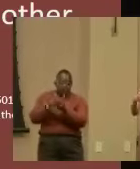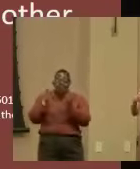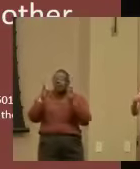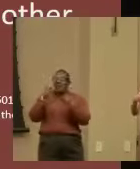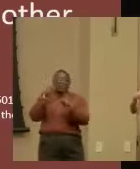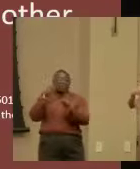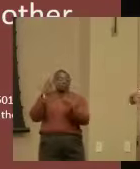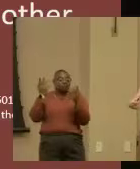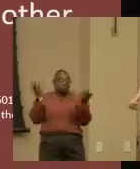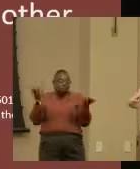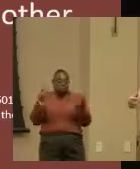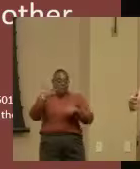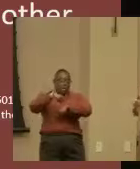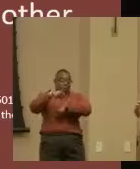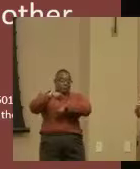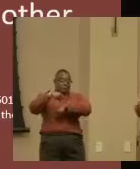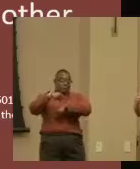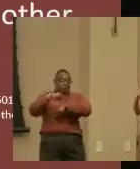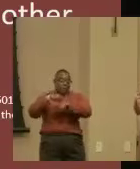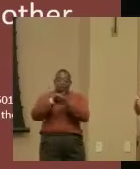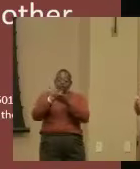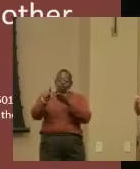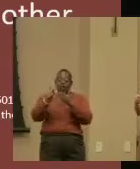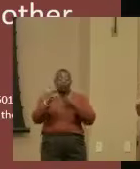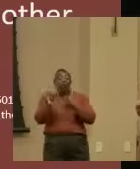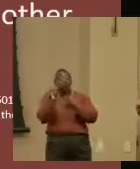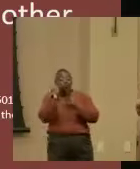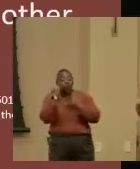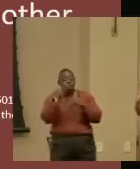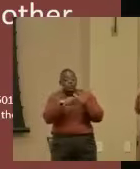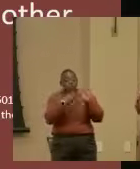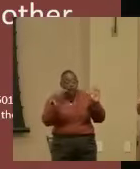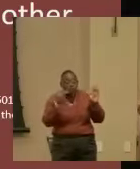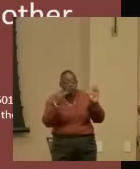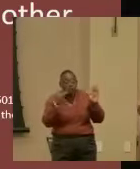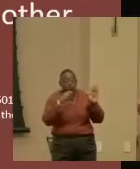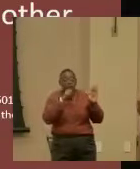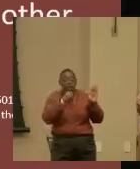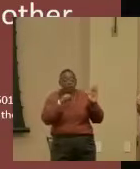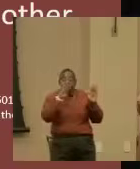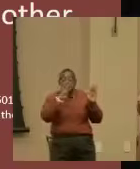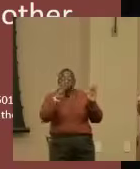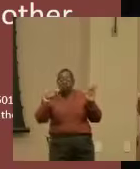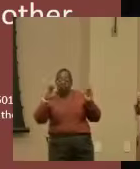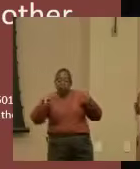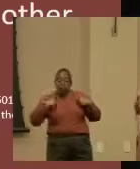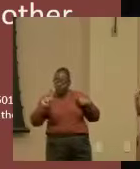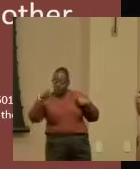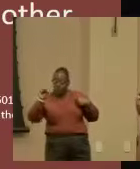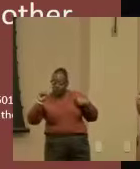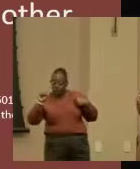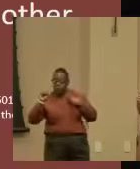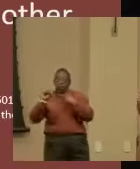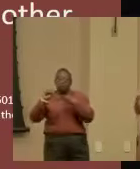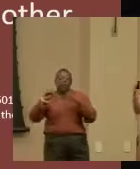a factor of its time. Now, let's say you were diagnosed when you were 45 or 50. The lupus can